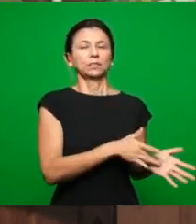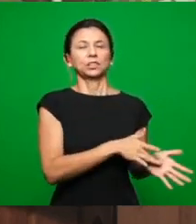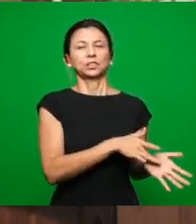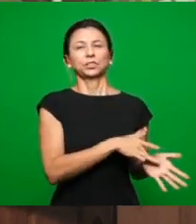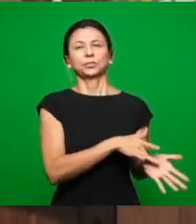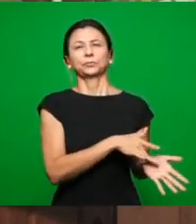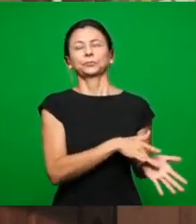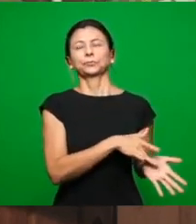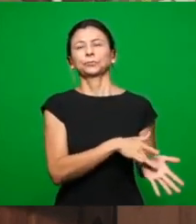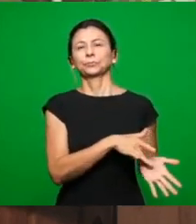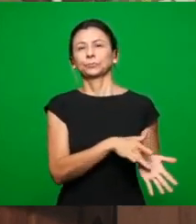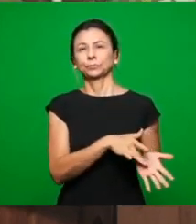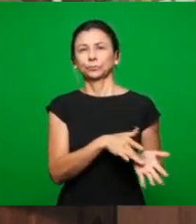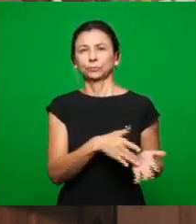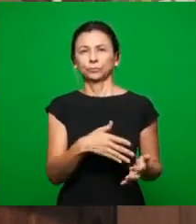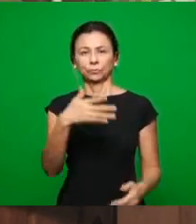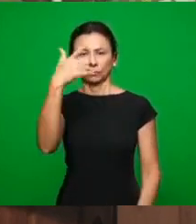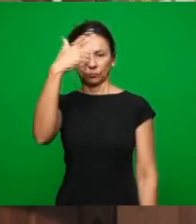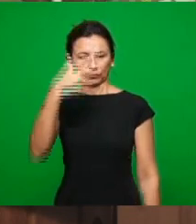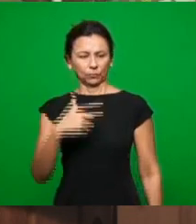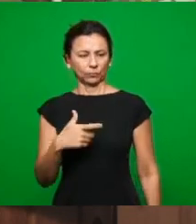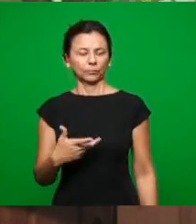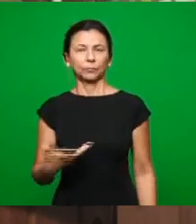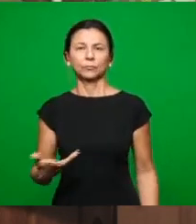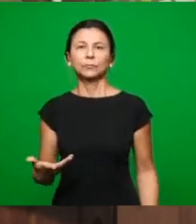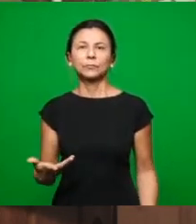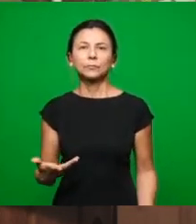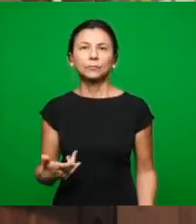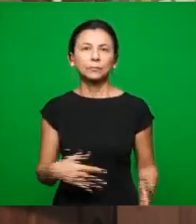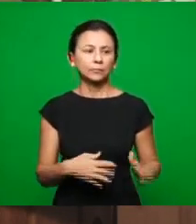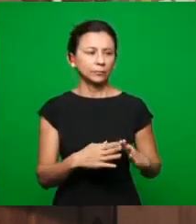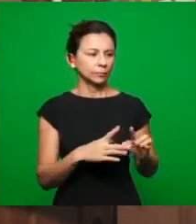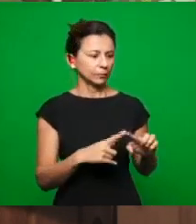has shown that everything that man wants, appearance,